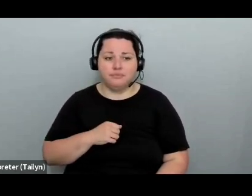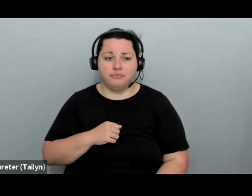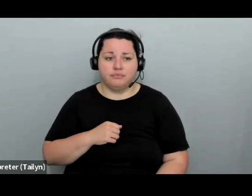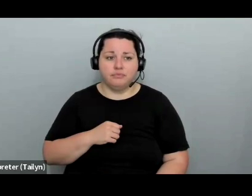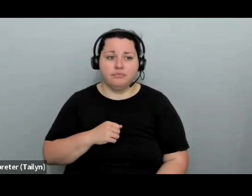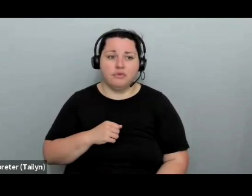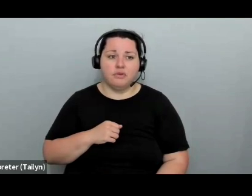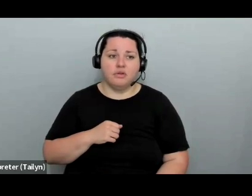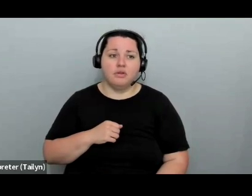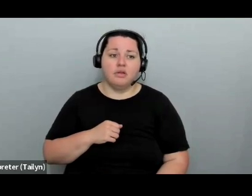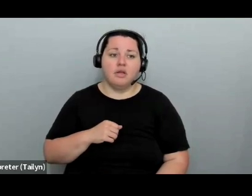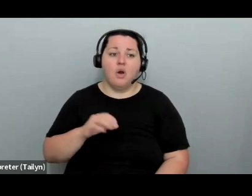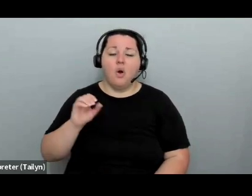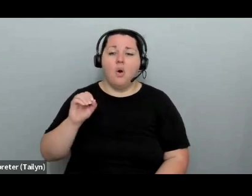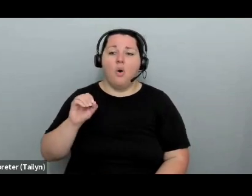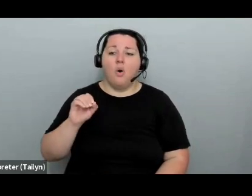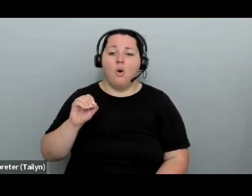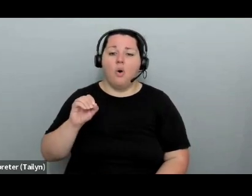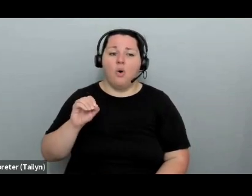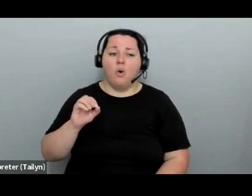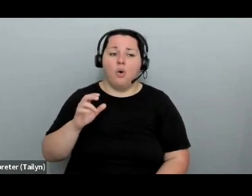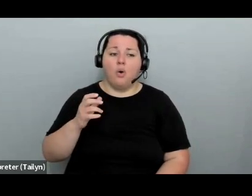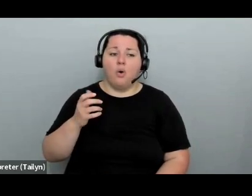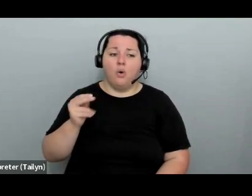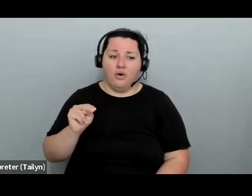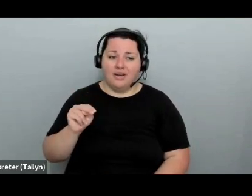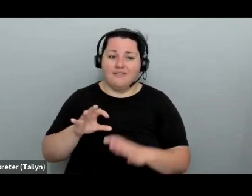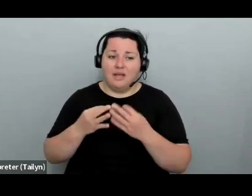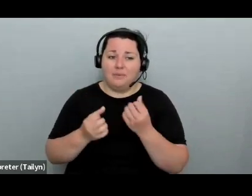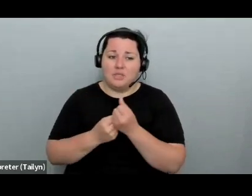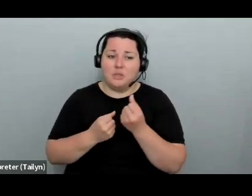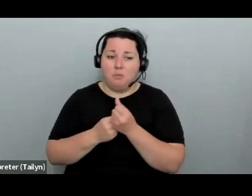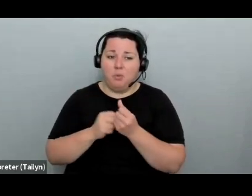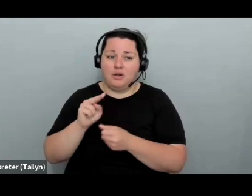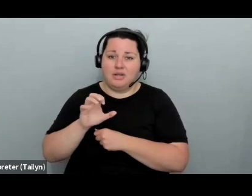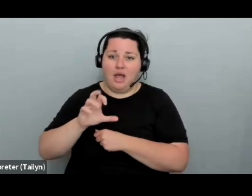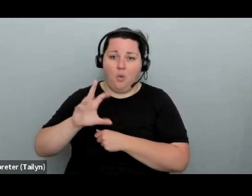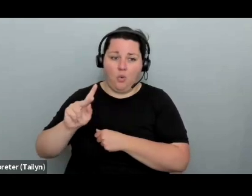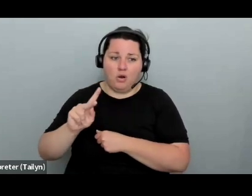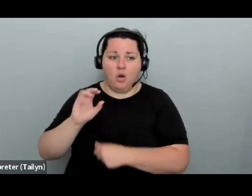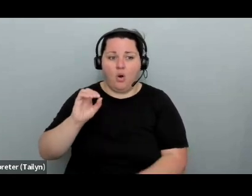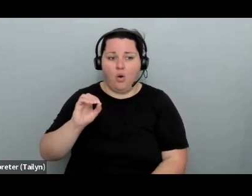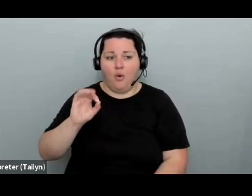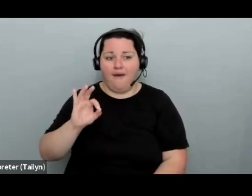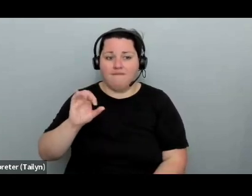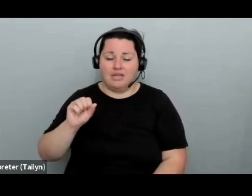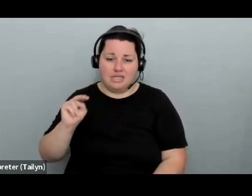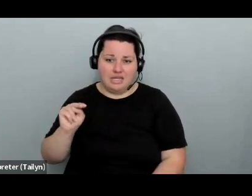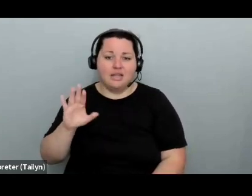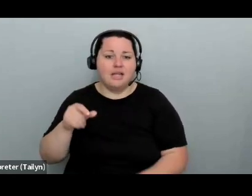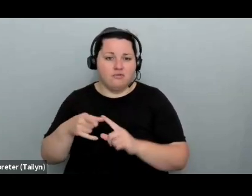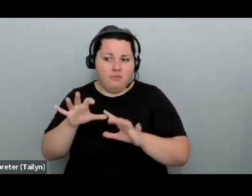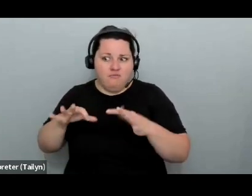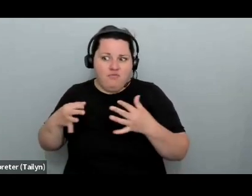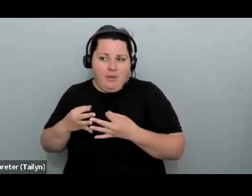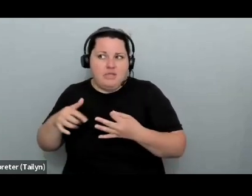OFSN, Oregon Family Support Network, as an organization in Oregon, comes from the lens of families that have